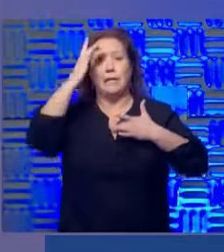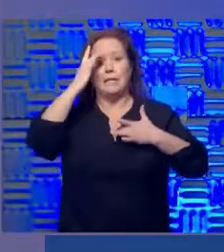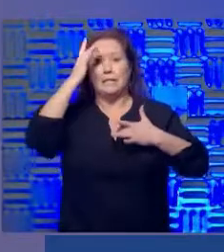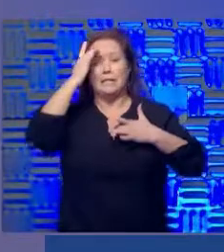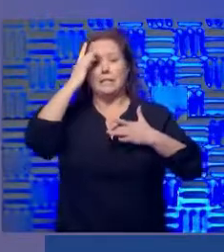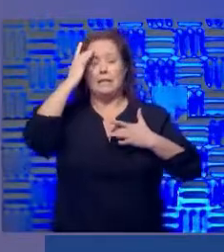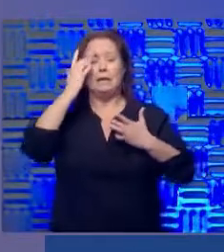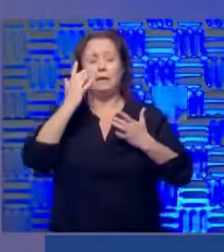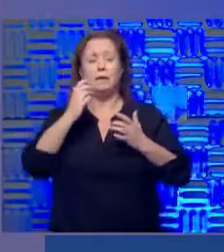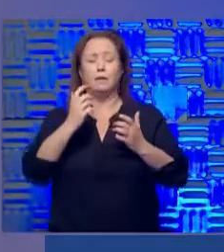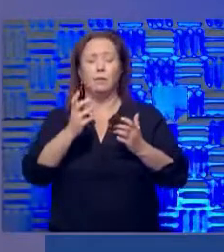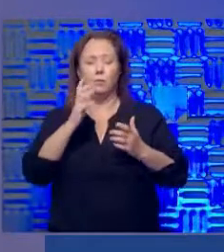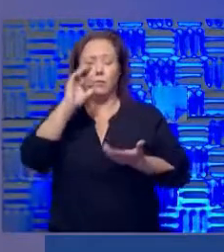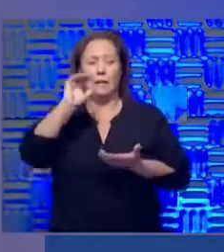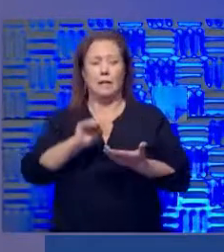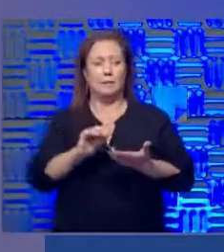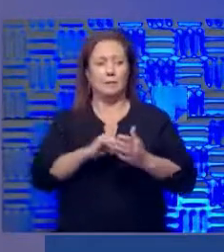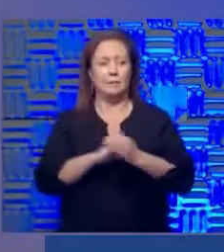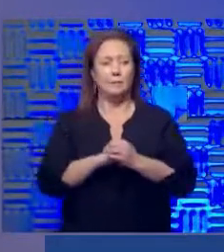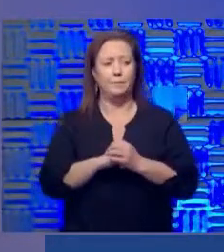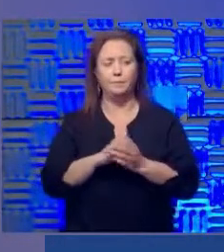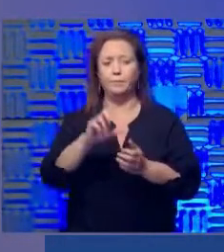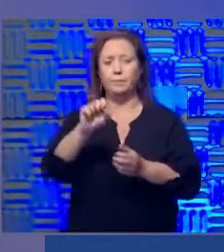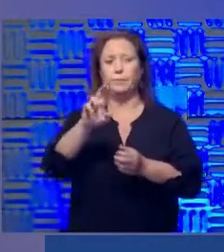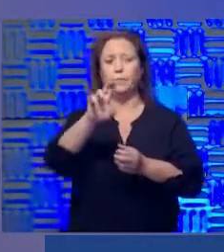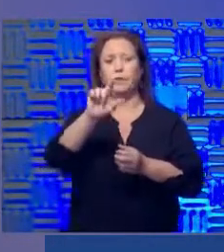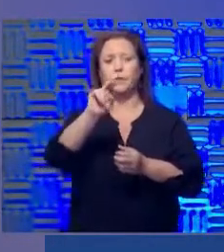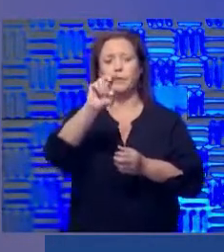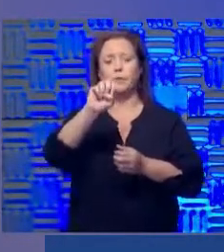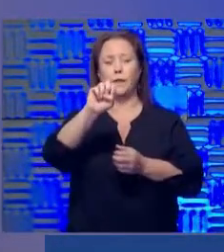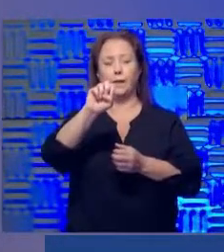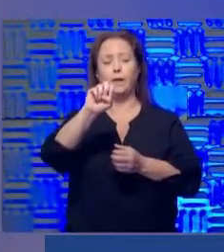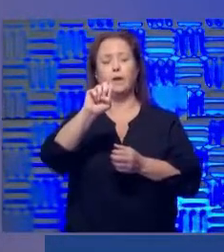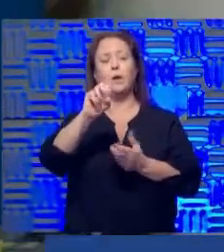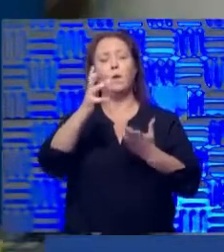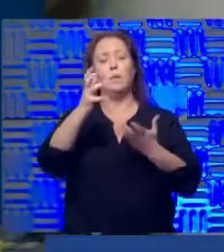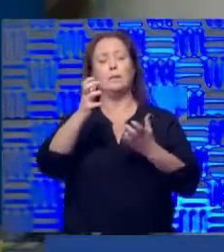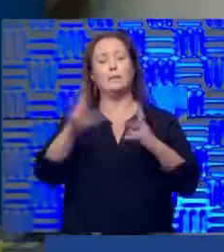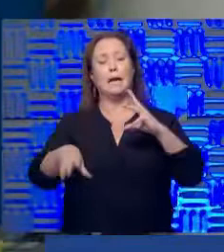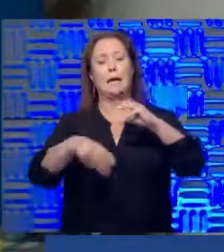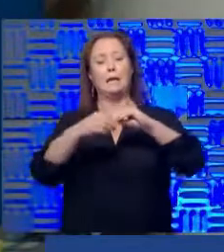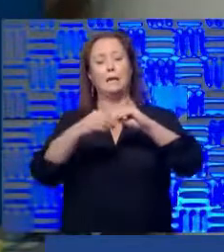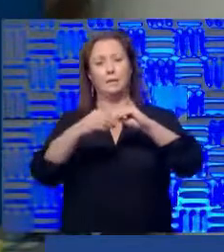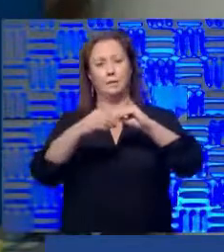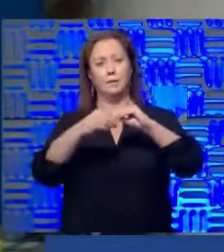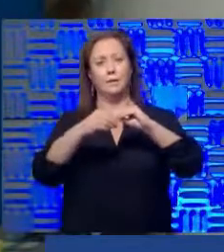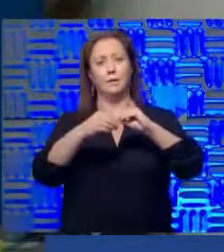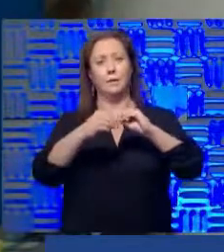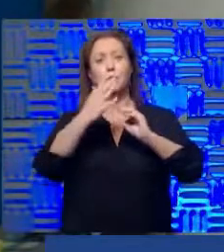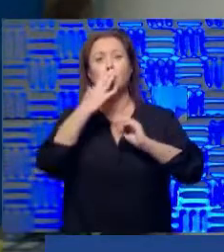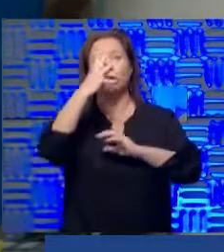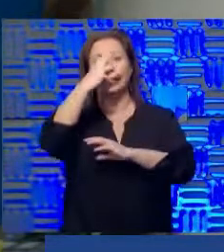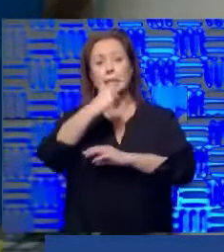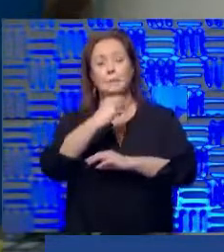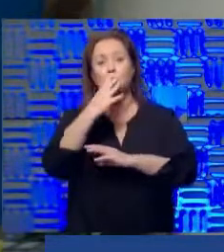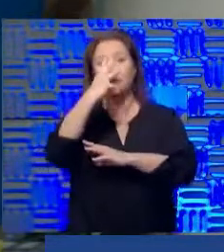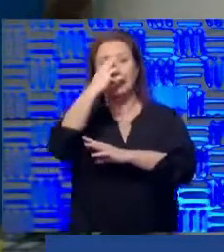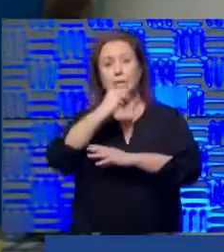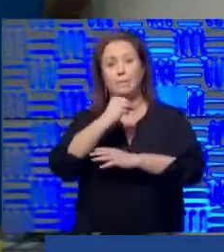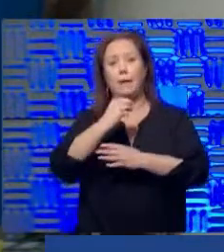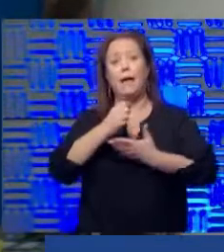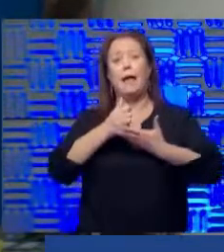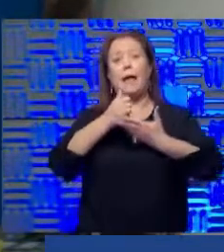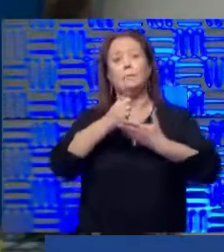the anxiety side? Please. Another thing to keep in mind is good sleep. Good sleep helps the